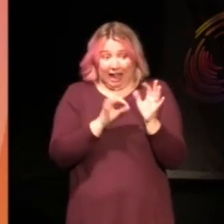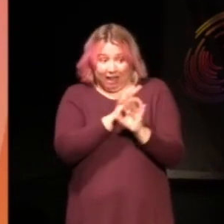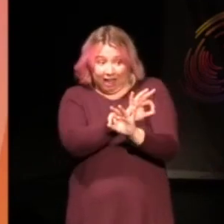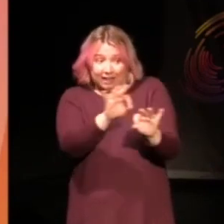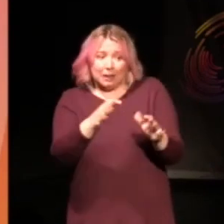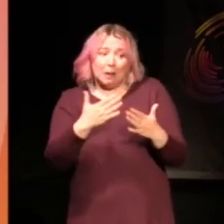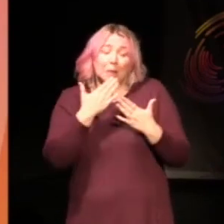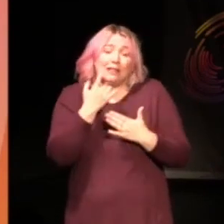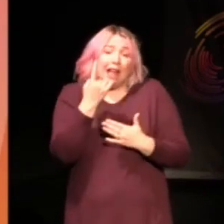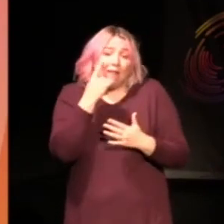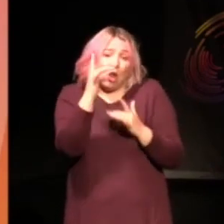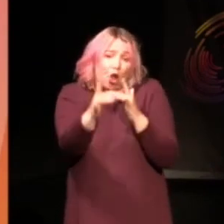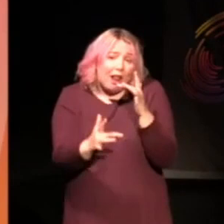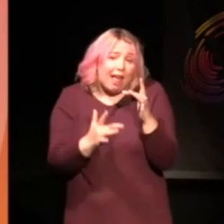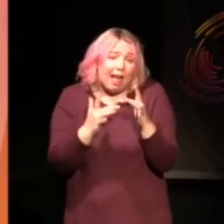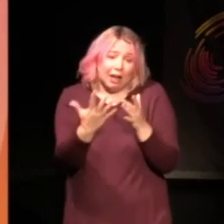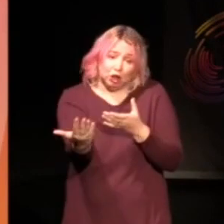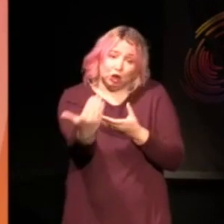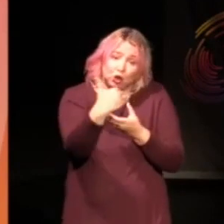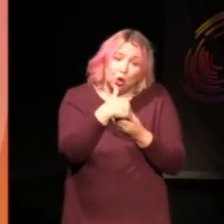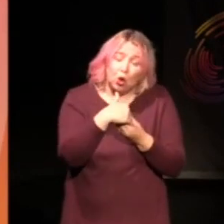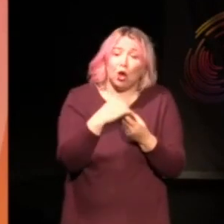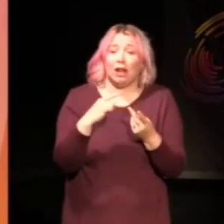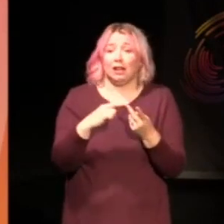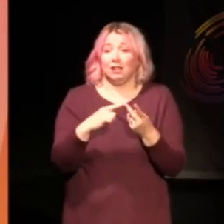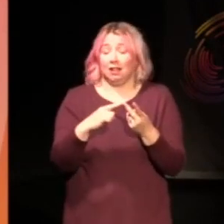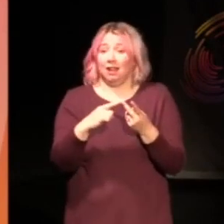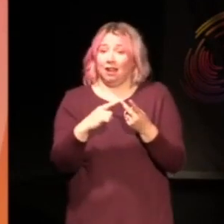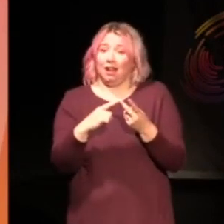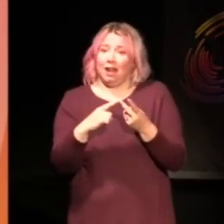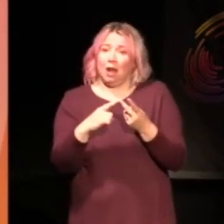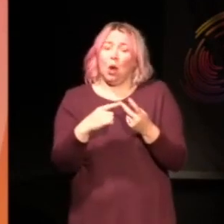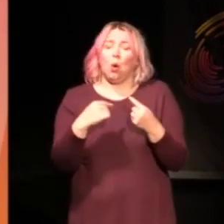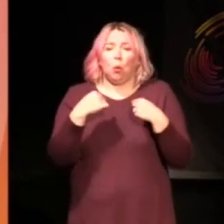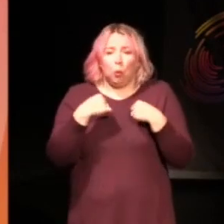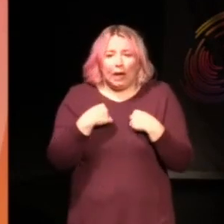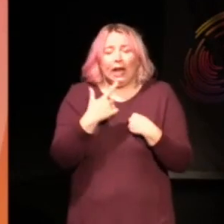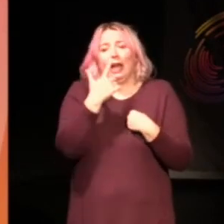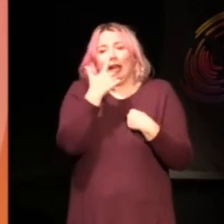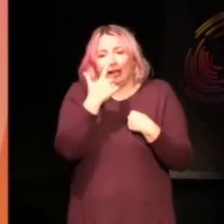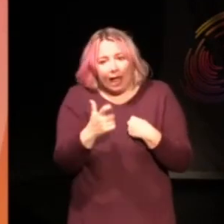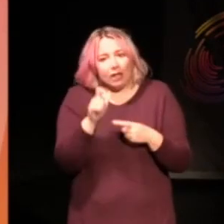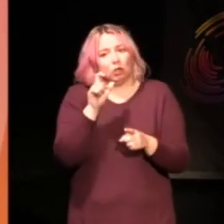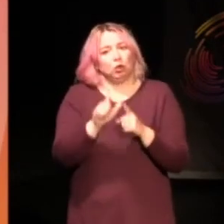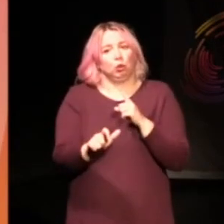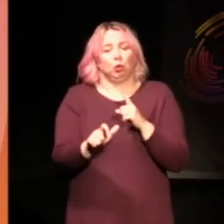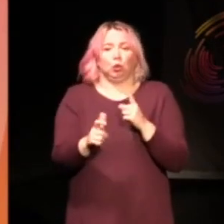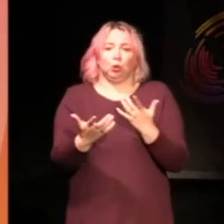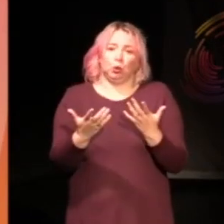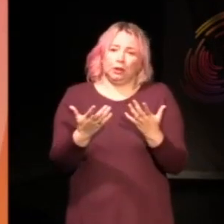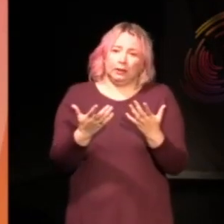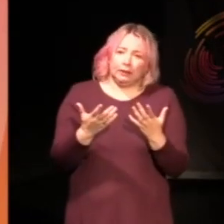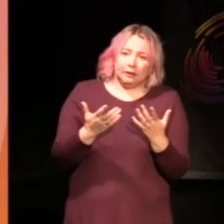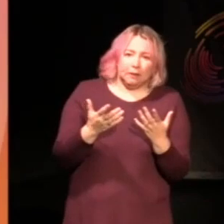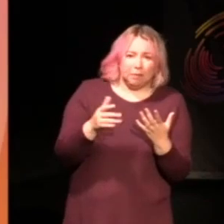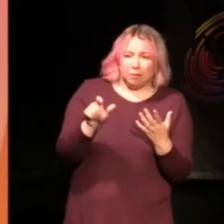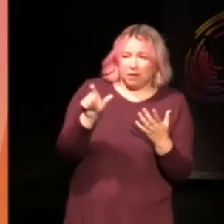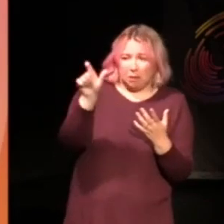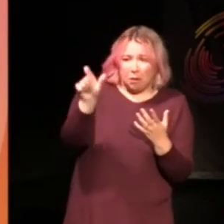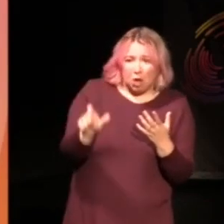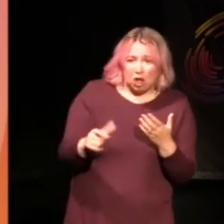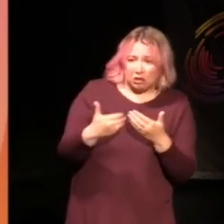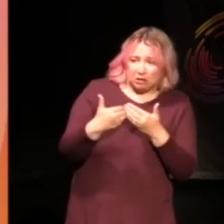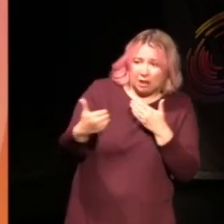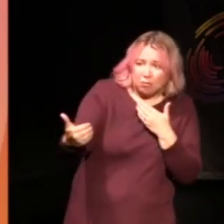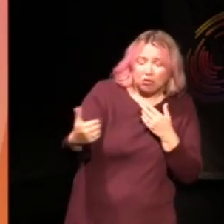PEN. Join PEN. Don't underestimate the acts of being able to attend to somebody else who is separate,